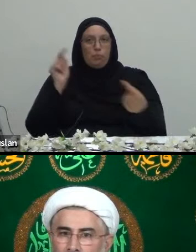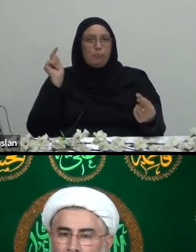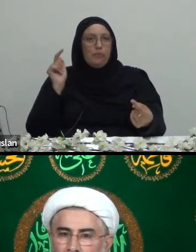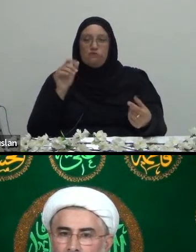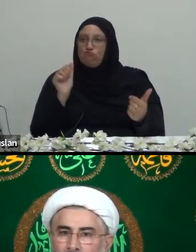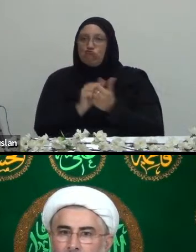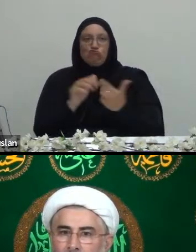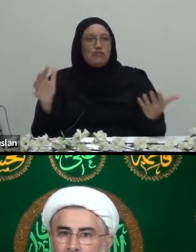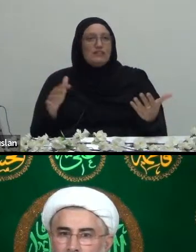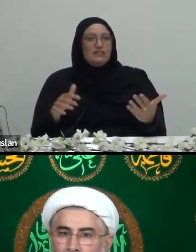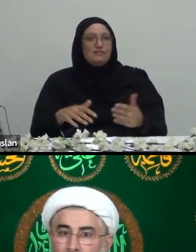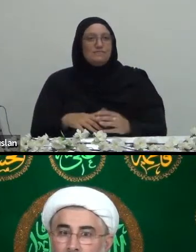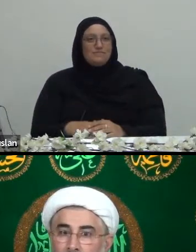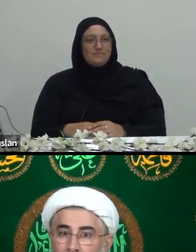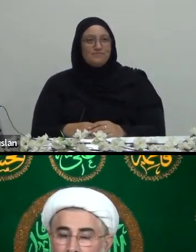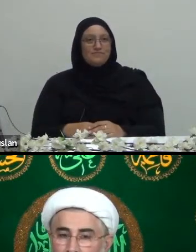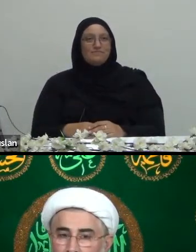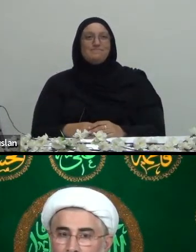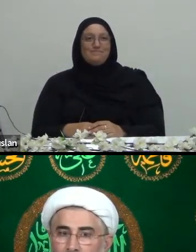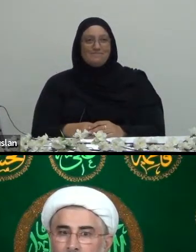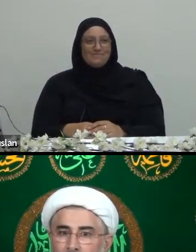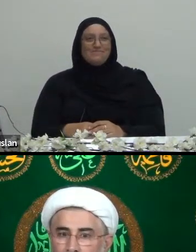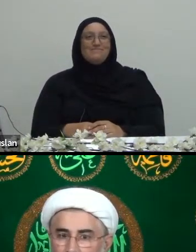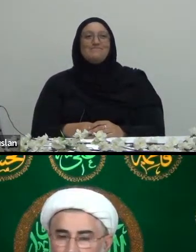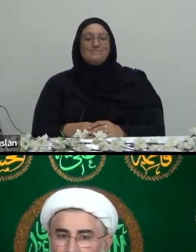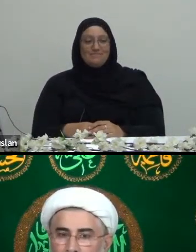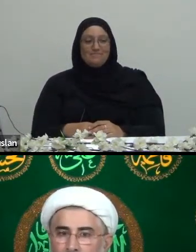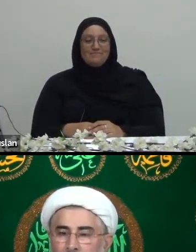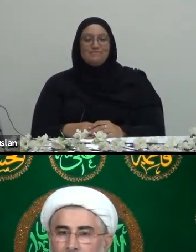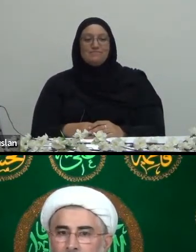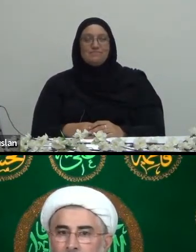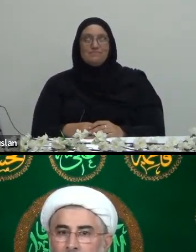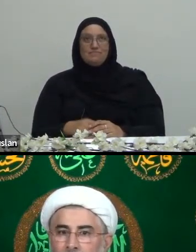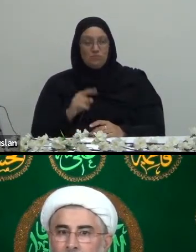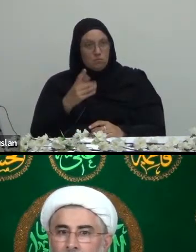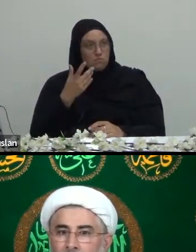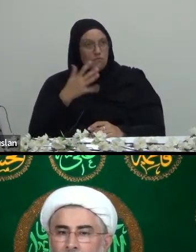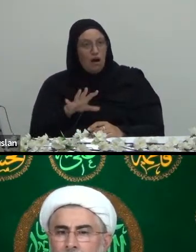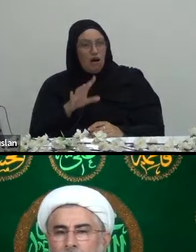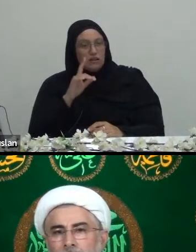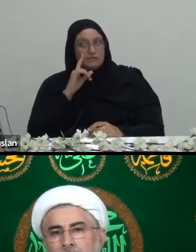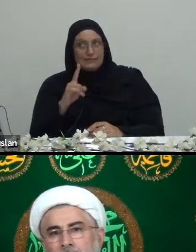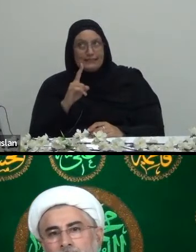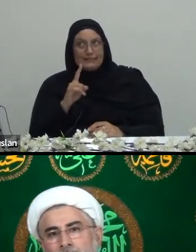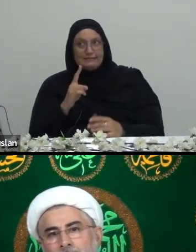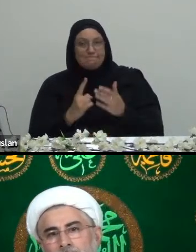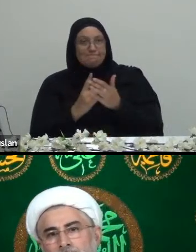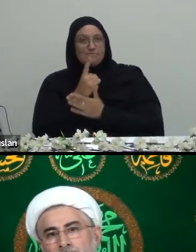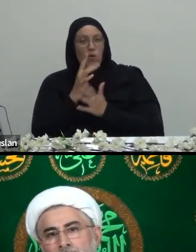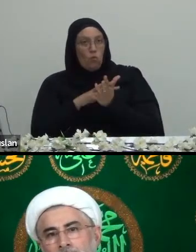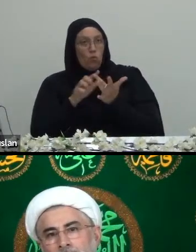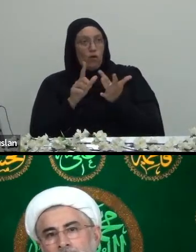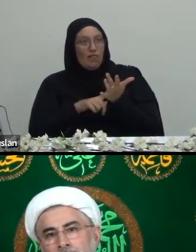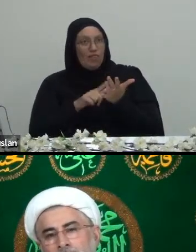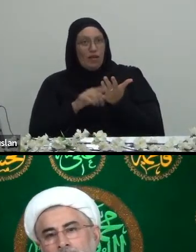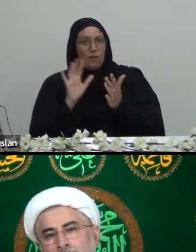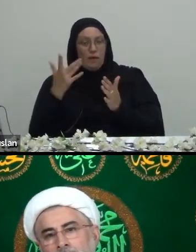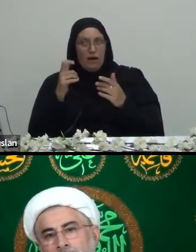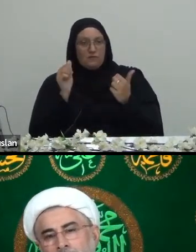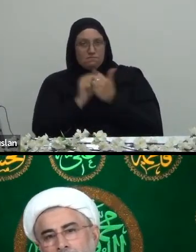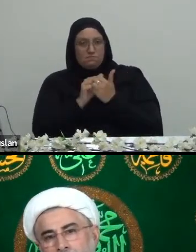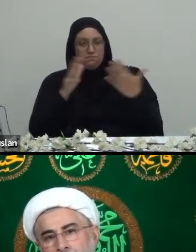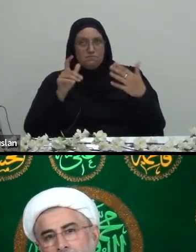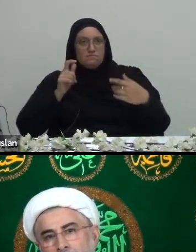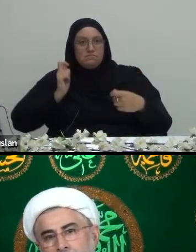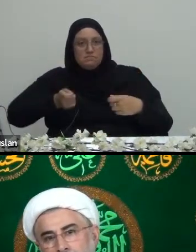experience, have you come across cases where wills have been contested? And if yes, can